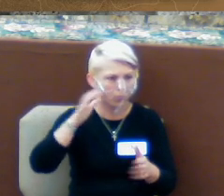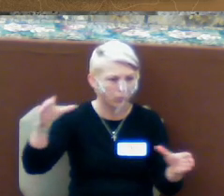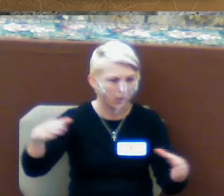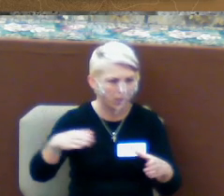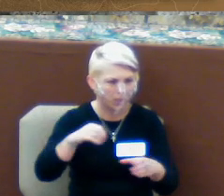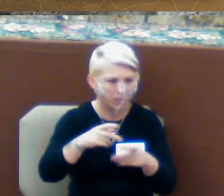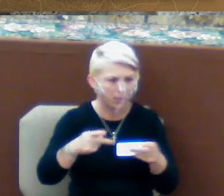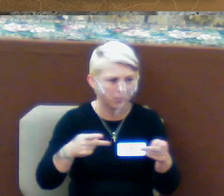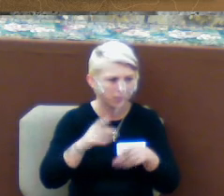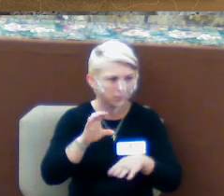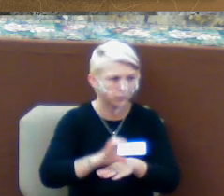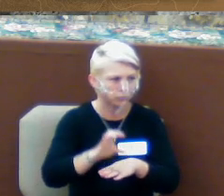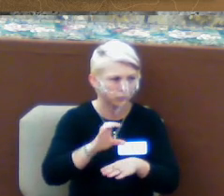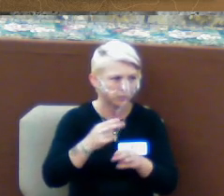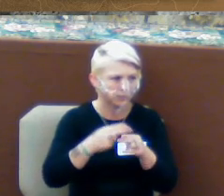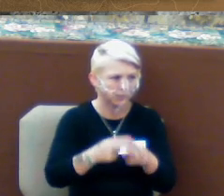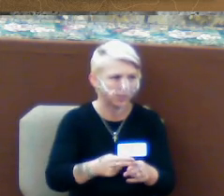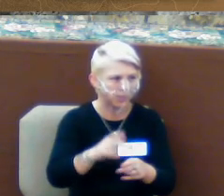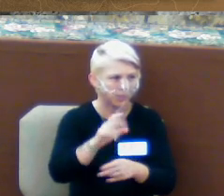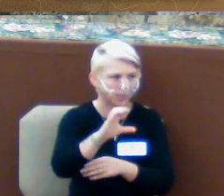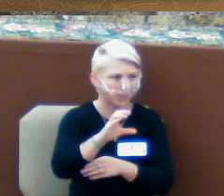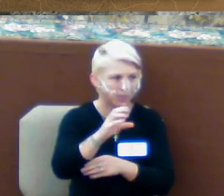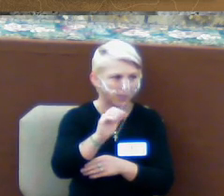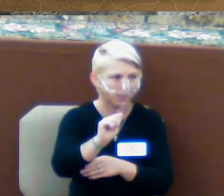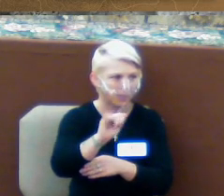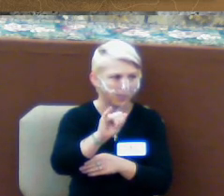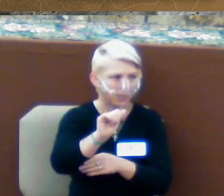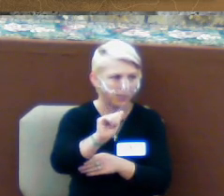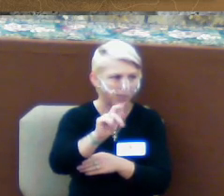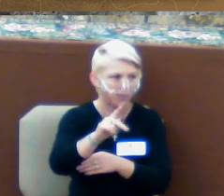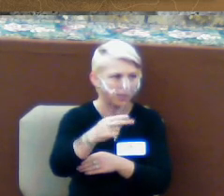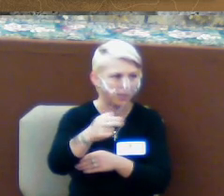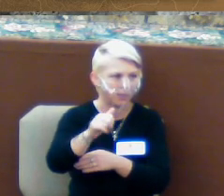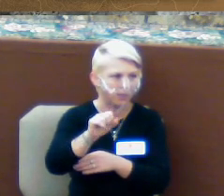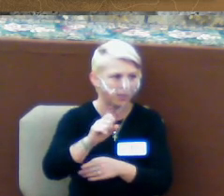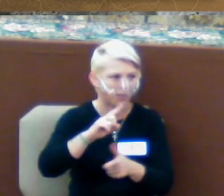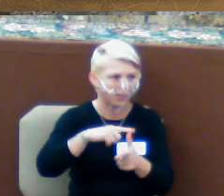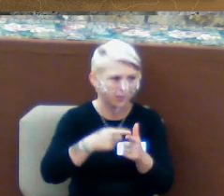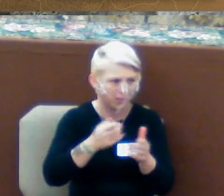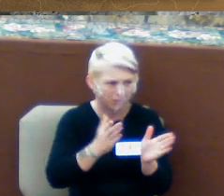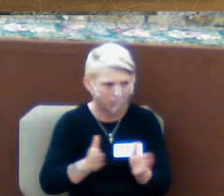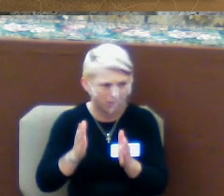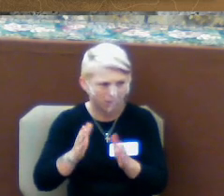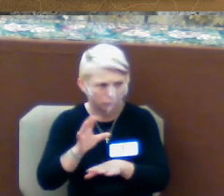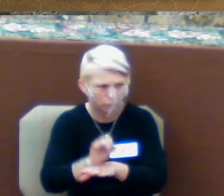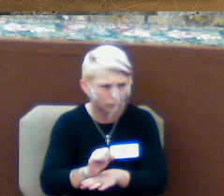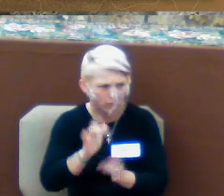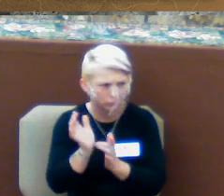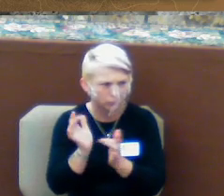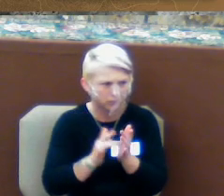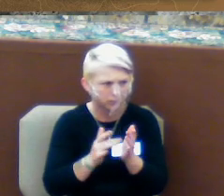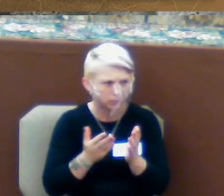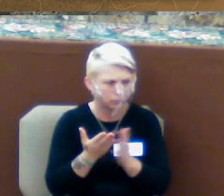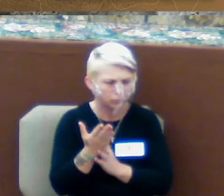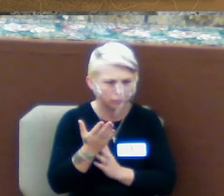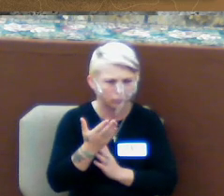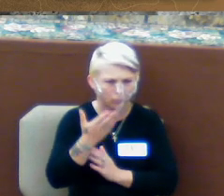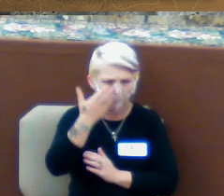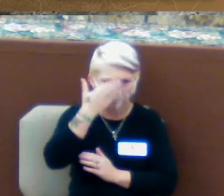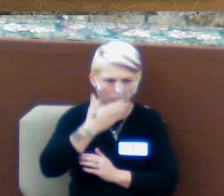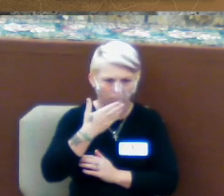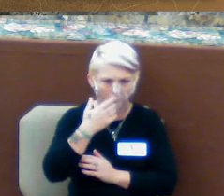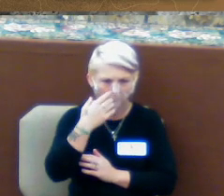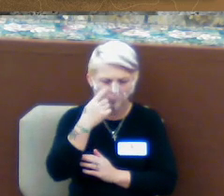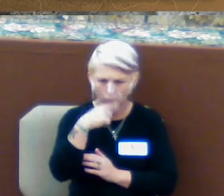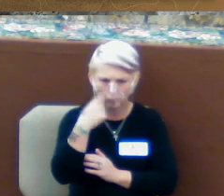high priest, whose name was Caiaphas, and plotted together in order to arrest Jesus by stealth and